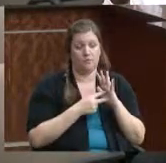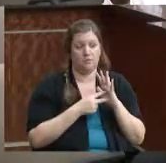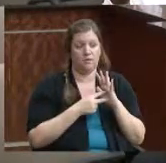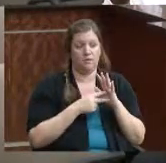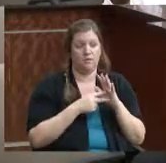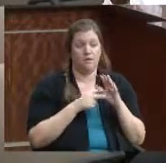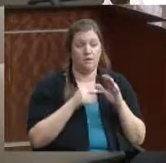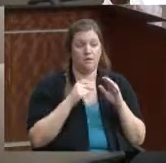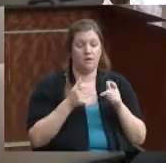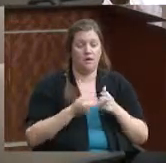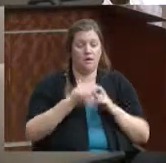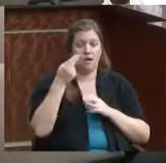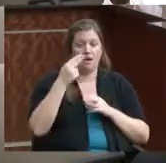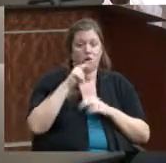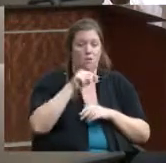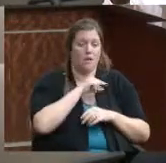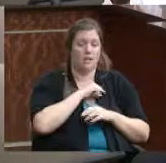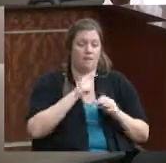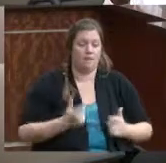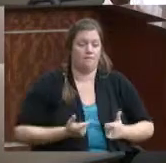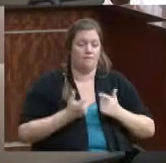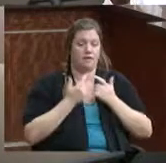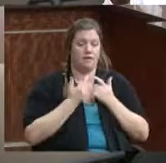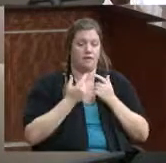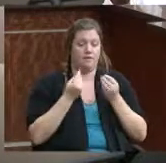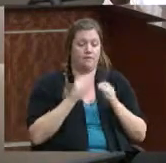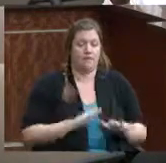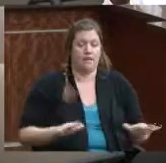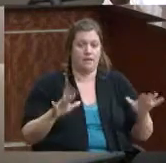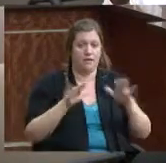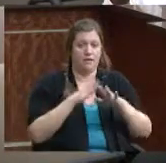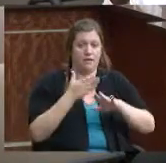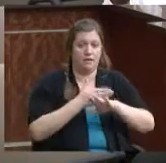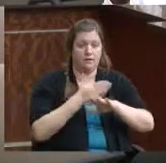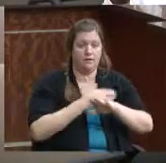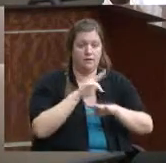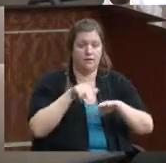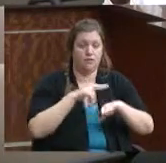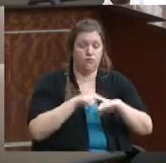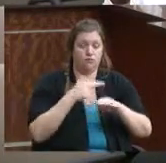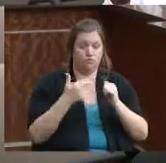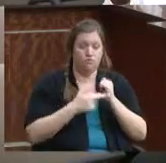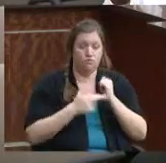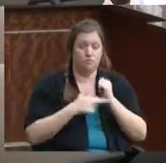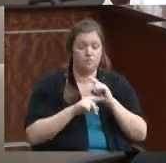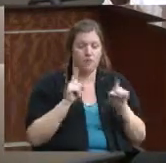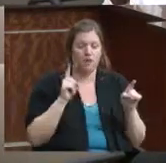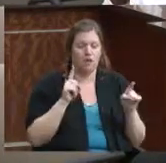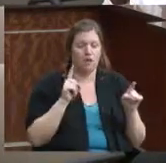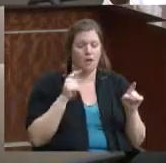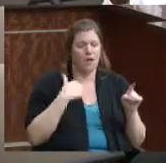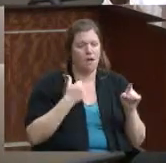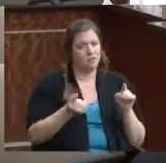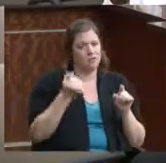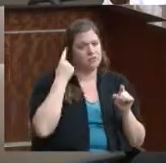plan by providing high quality of life through stewardship of land and conservation of natural resources. I certainly understand the comments